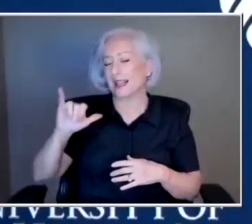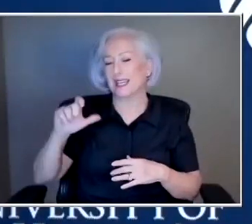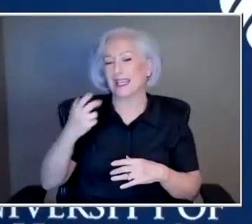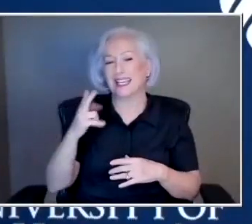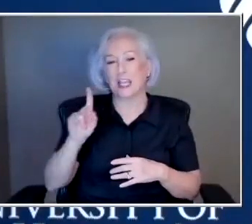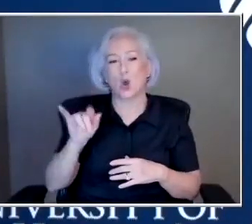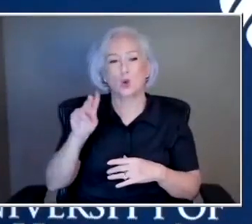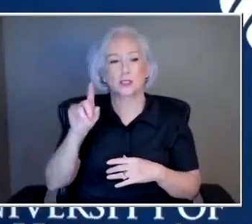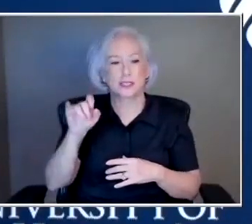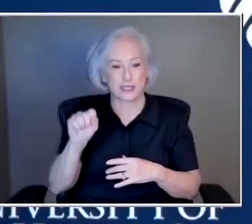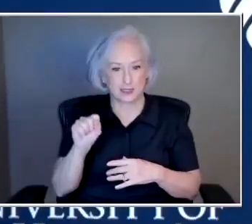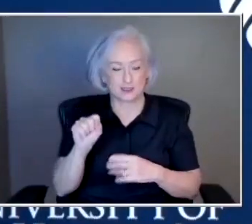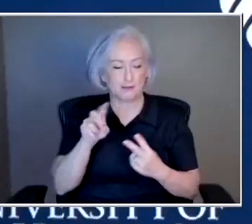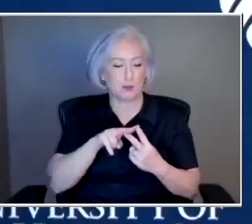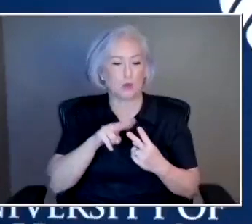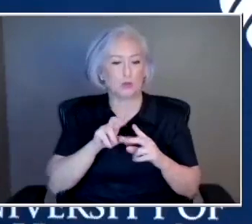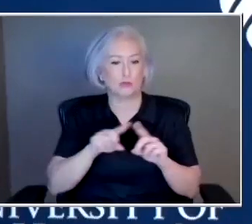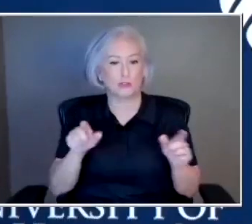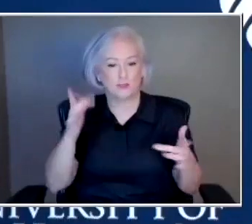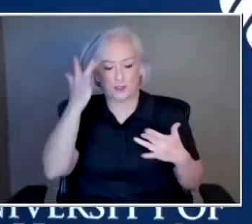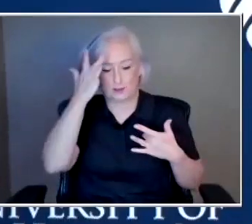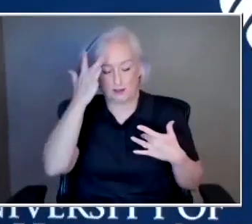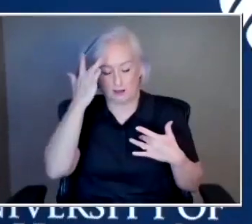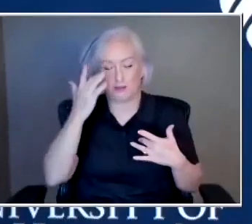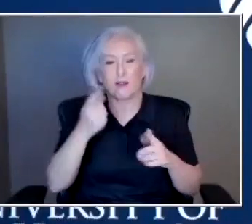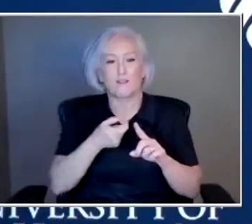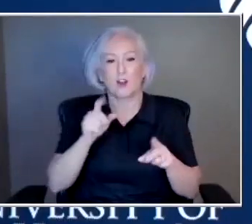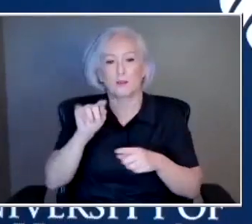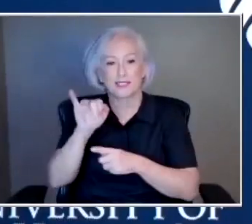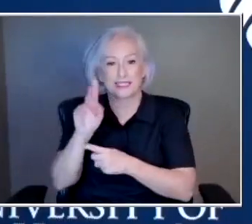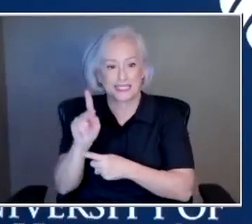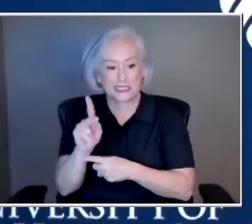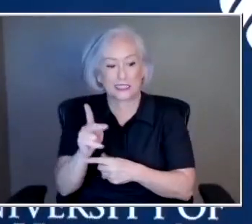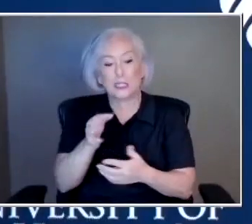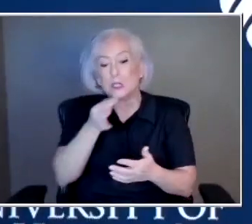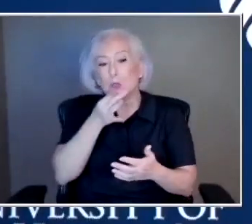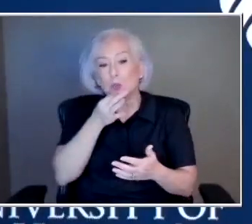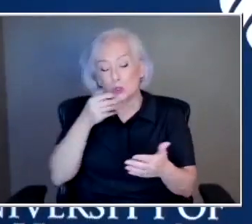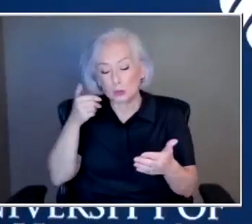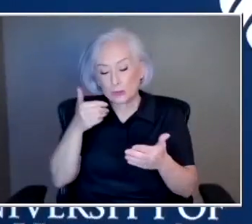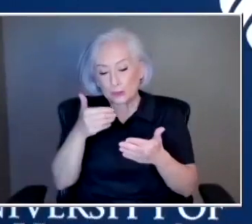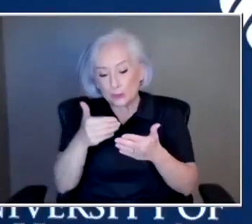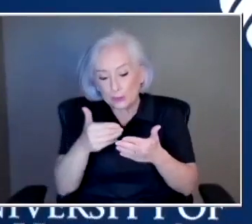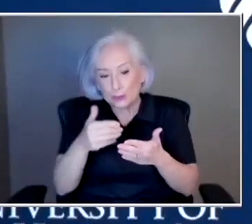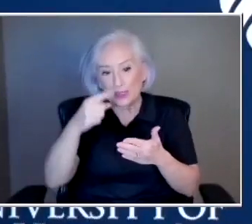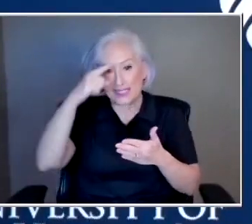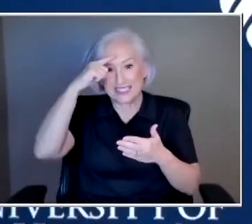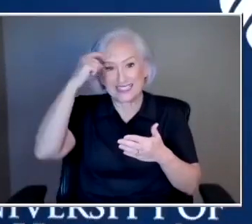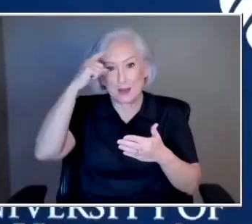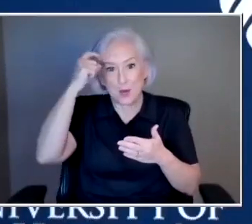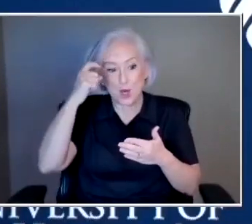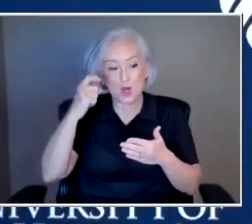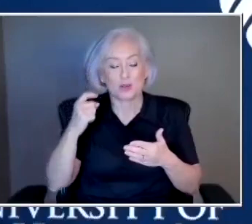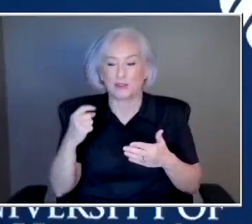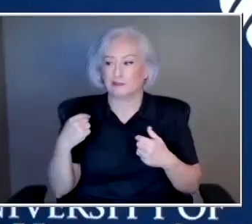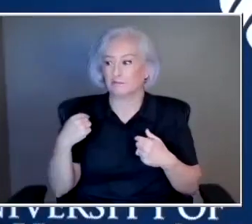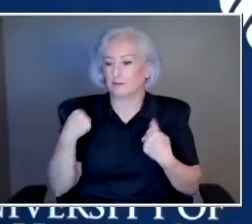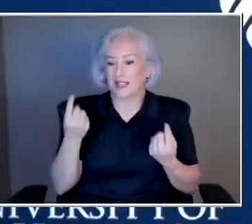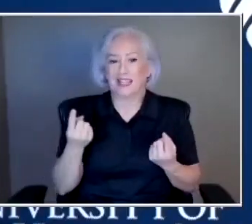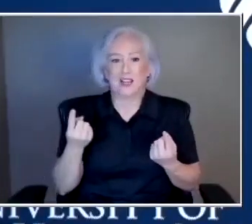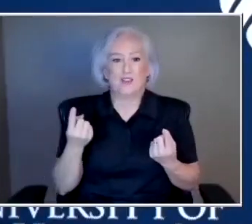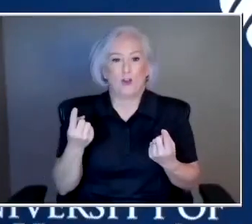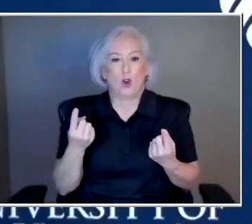shortly into the spring and summer weather, and obviously we know it's overall been warmer. We haven't had those hard freezes. That helps cut down on the